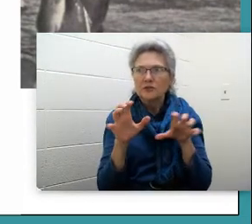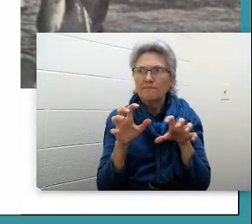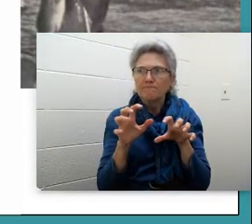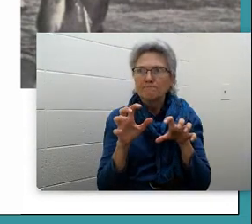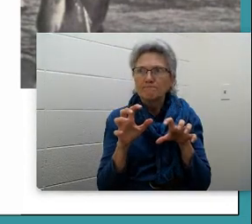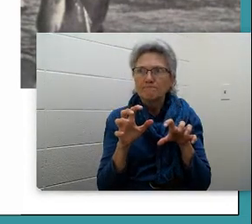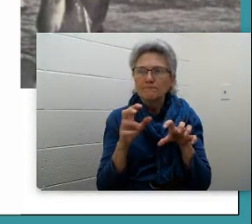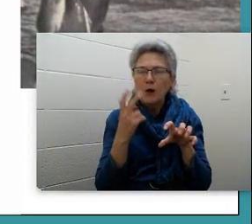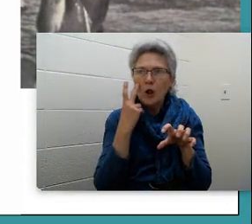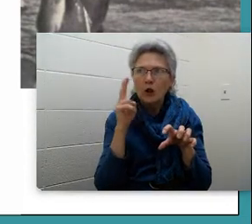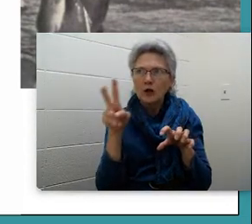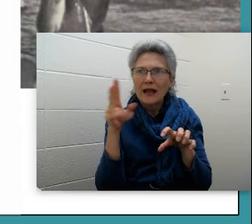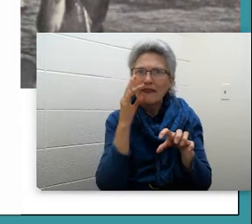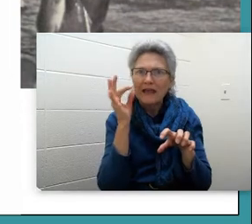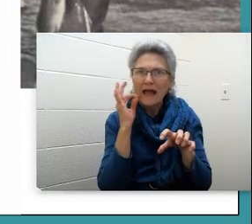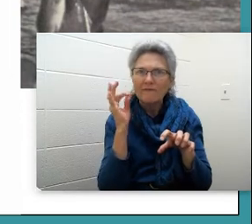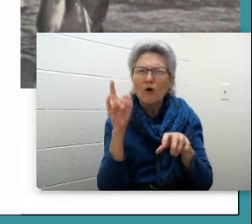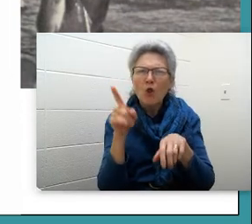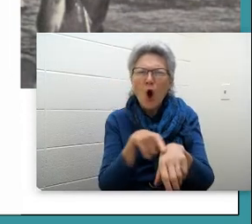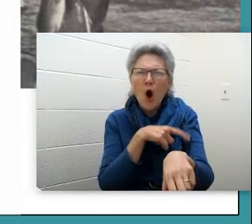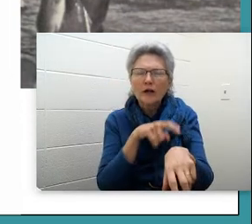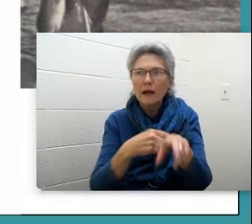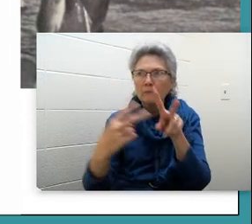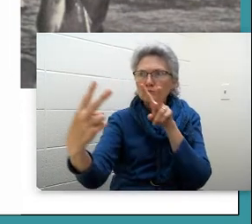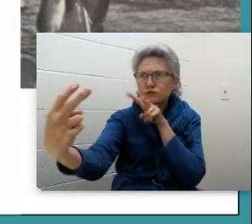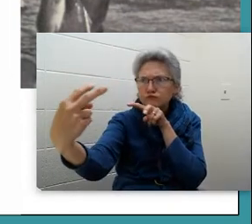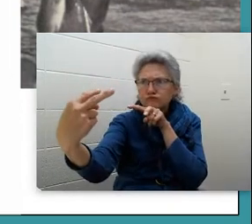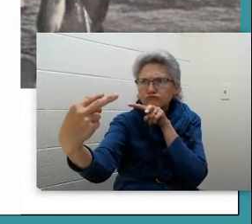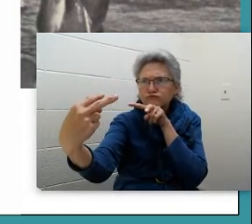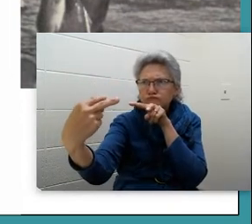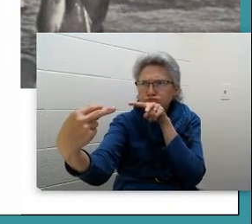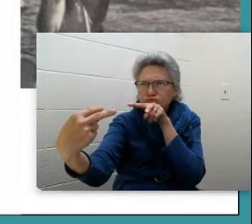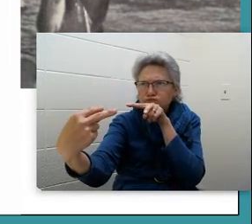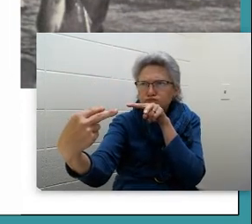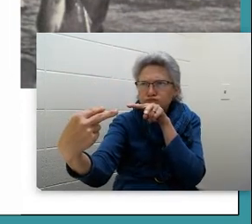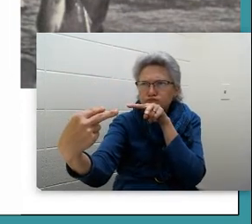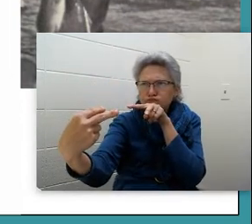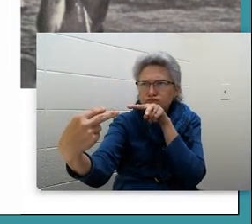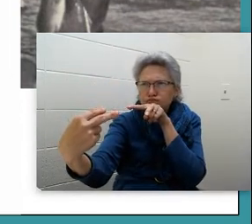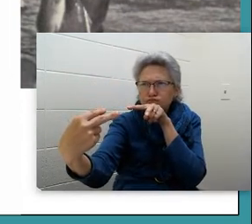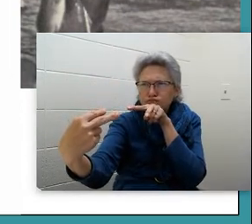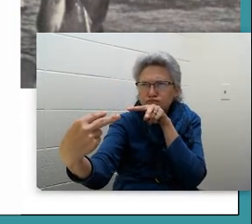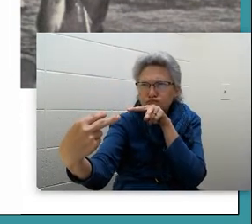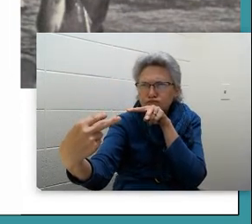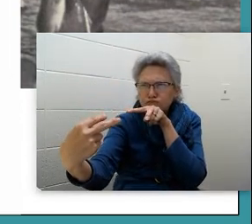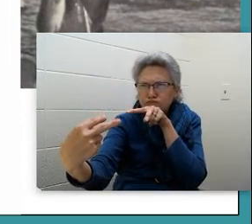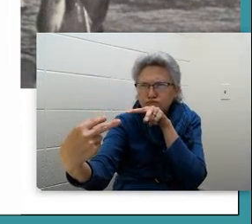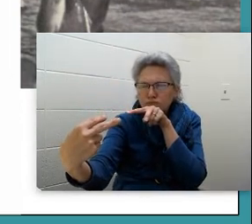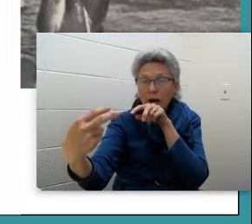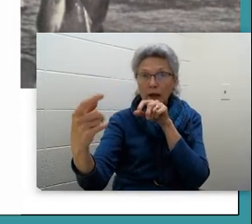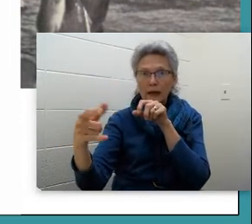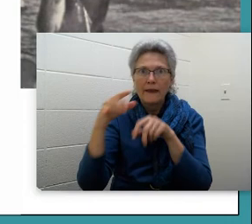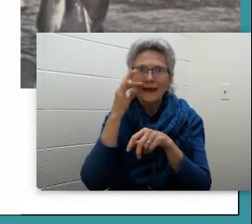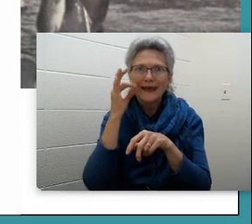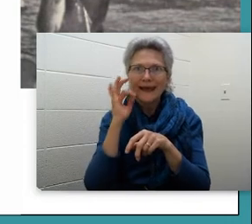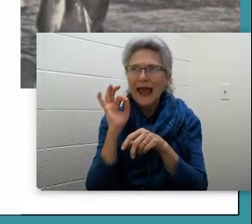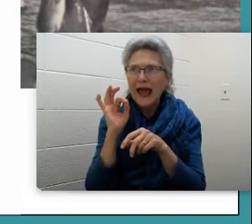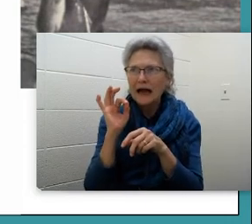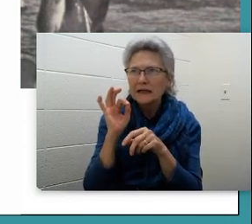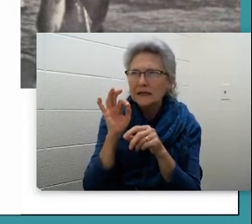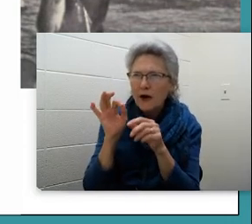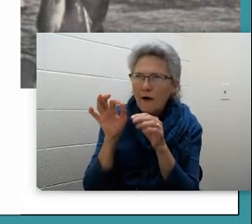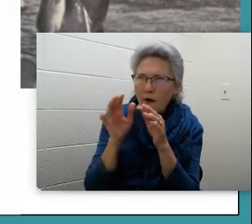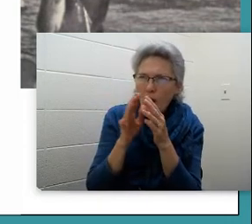the cat. For a long time neither moved. Will the cat bind him with her fatal spell?